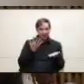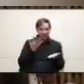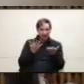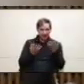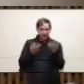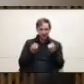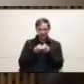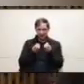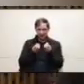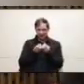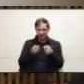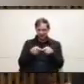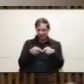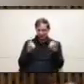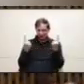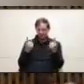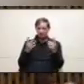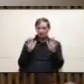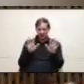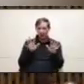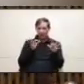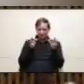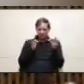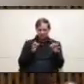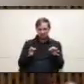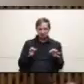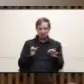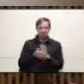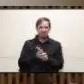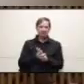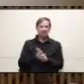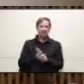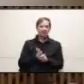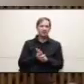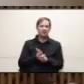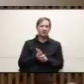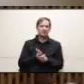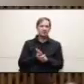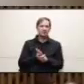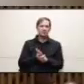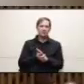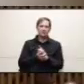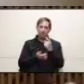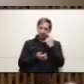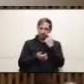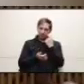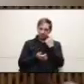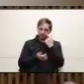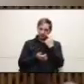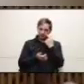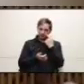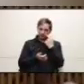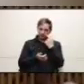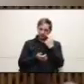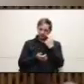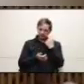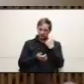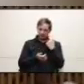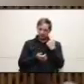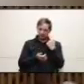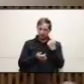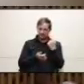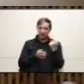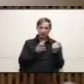something else, we will also allude to that, Chair. So, and I want just to say that even if you look at